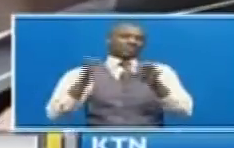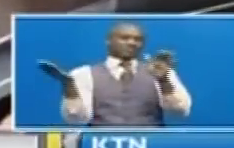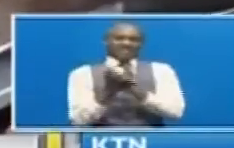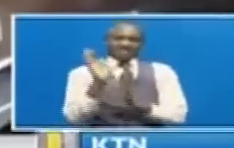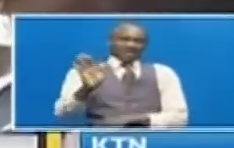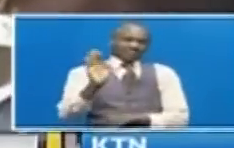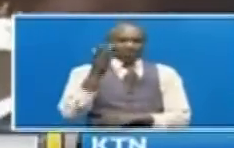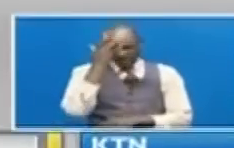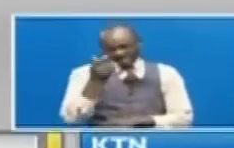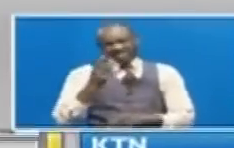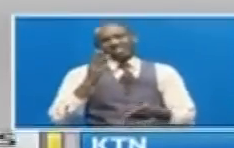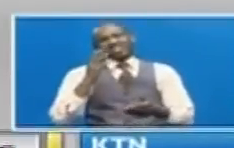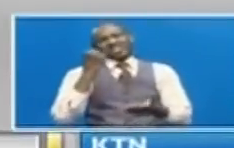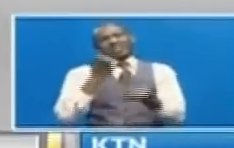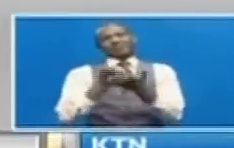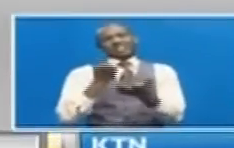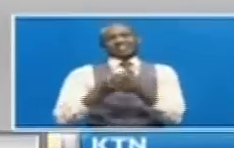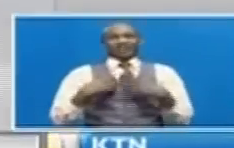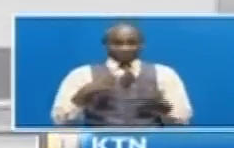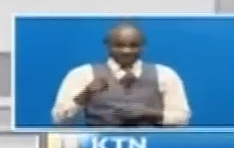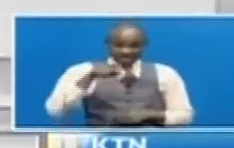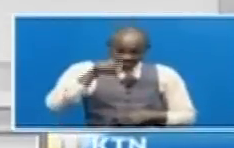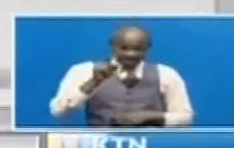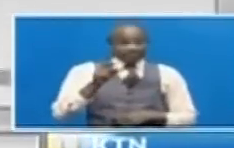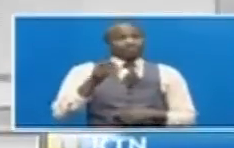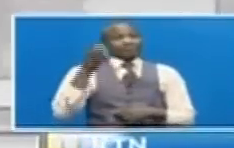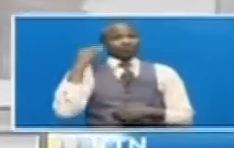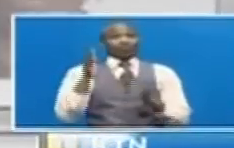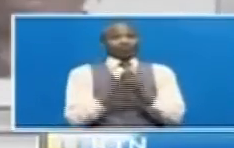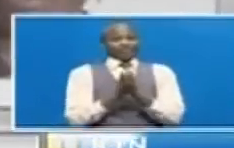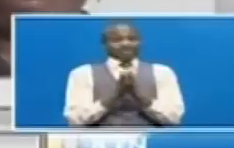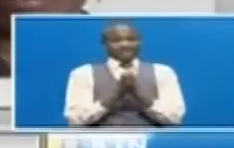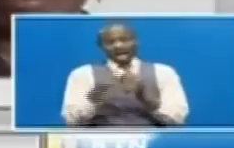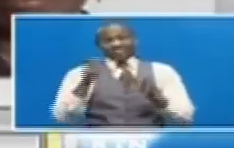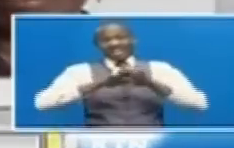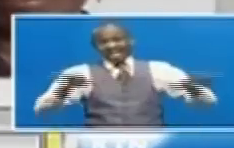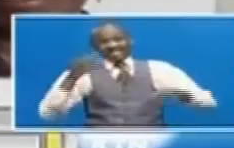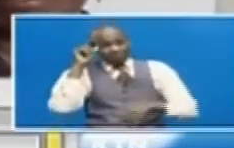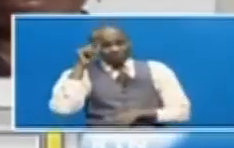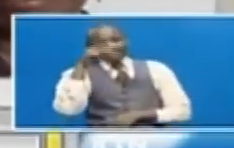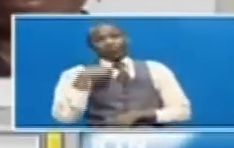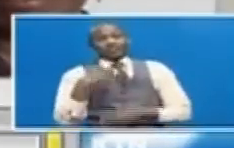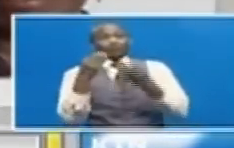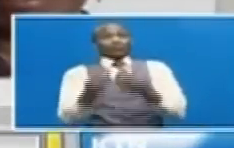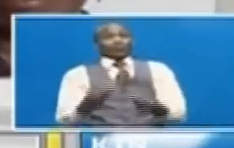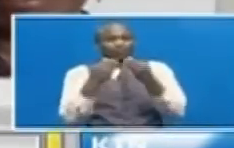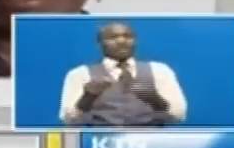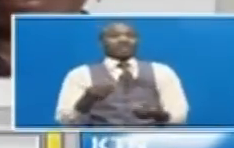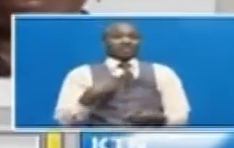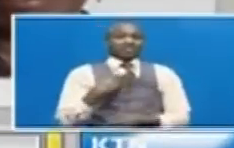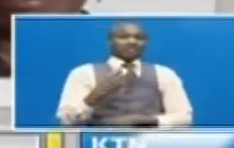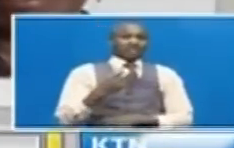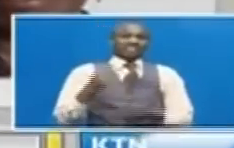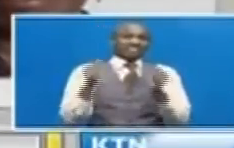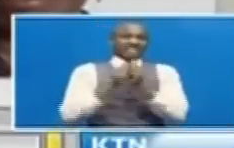inquiry file over allegations that she conspired with Evanson Waitiki and valuers to defraud the government of